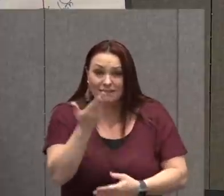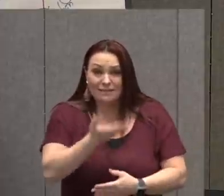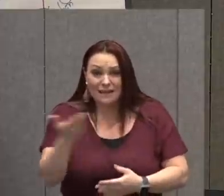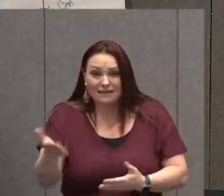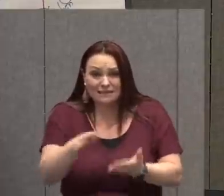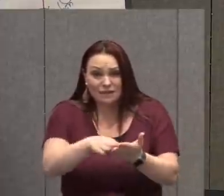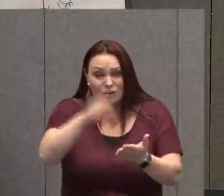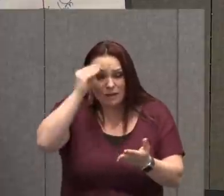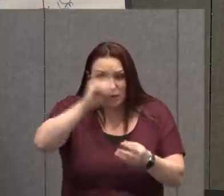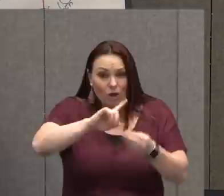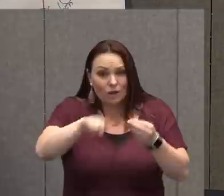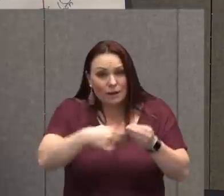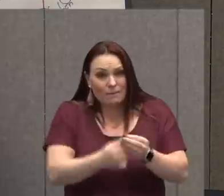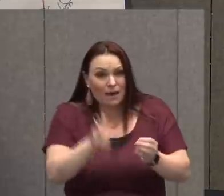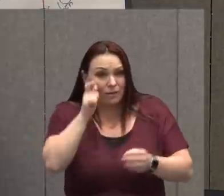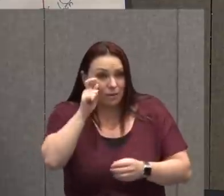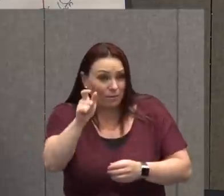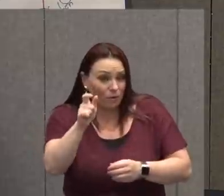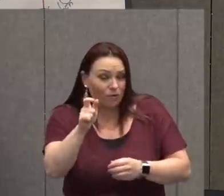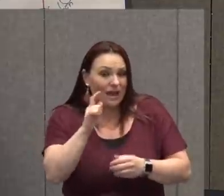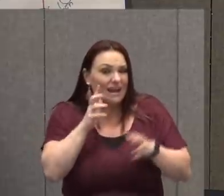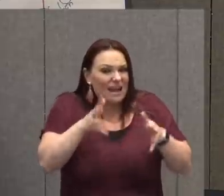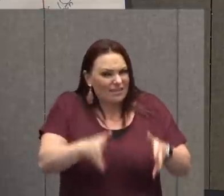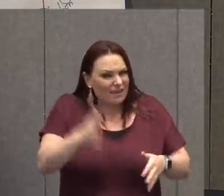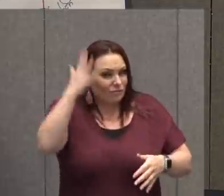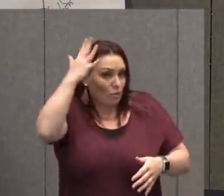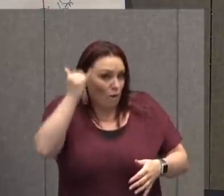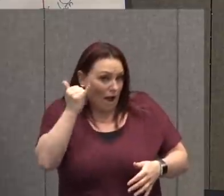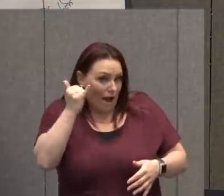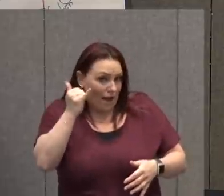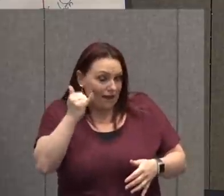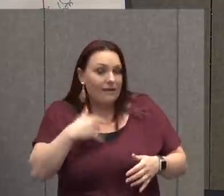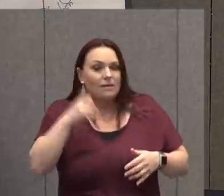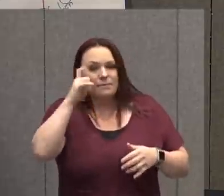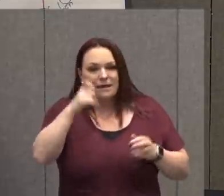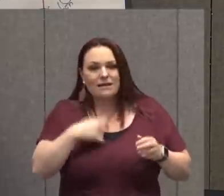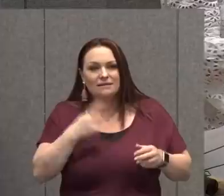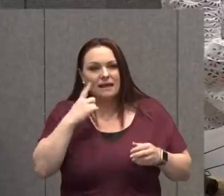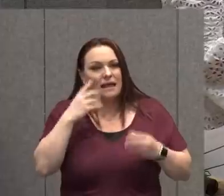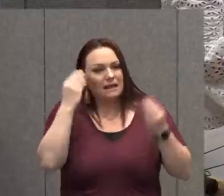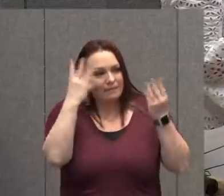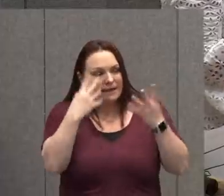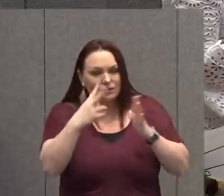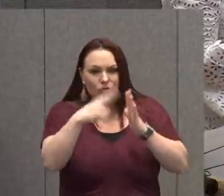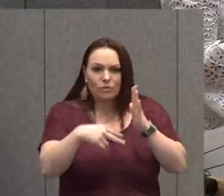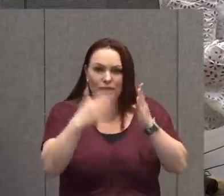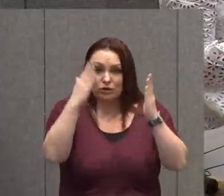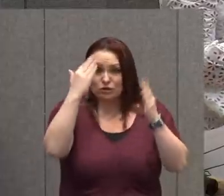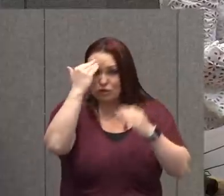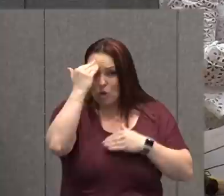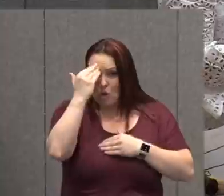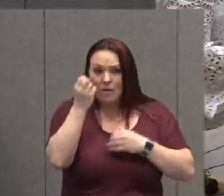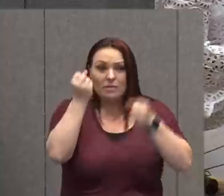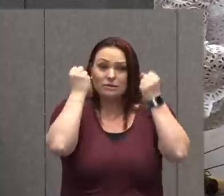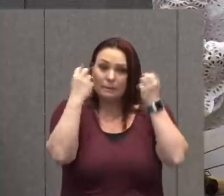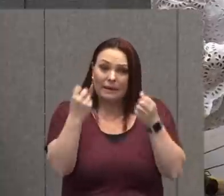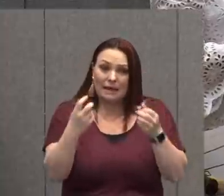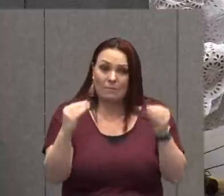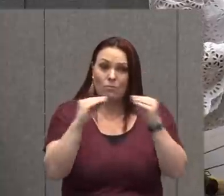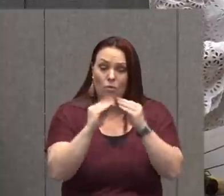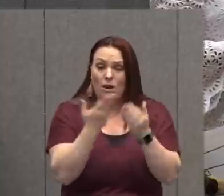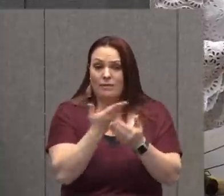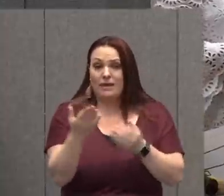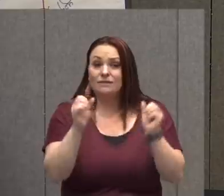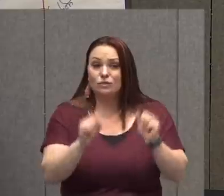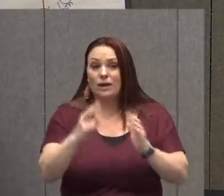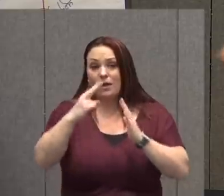know more about what there is to learn about the moon. So to finish my report, what I'm going